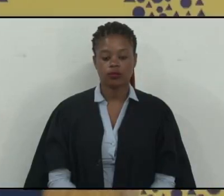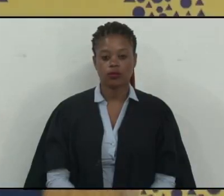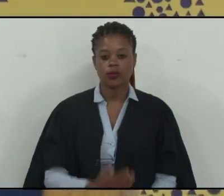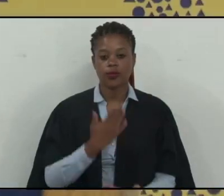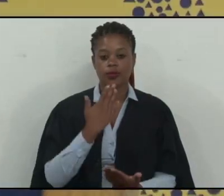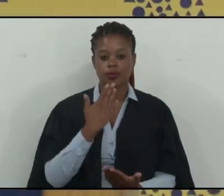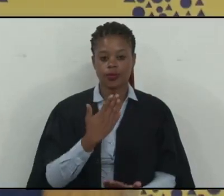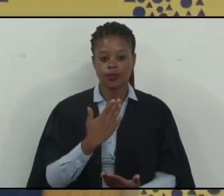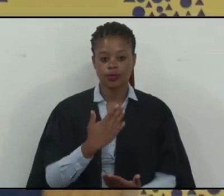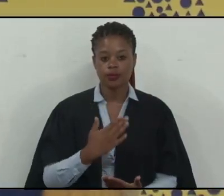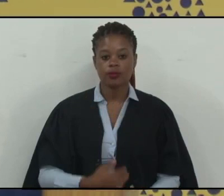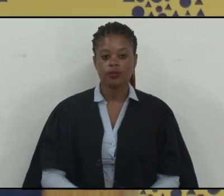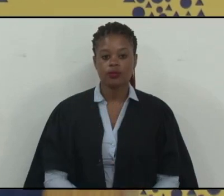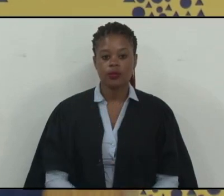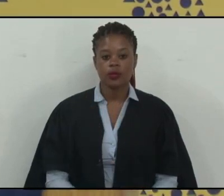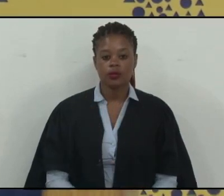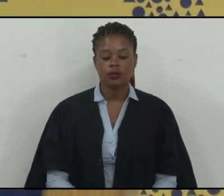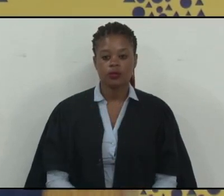Thank you.